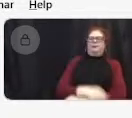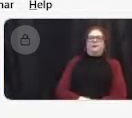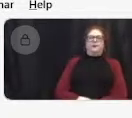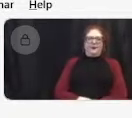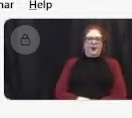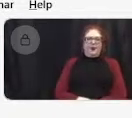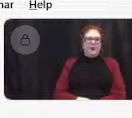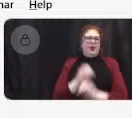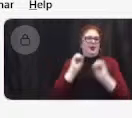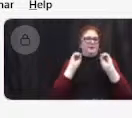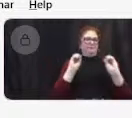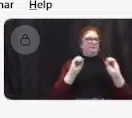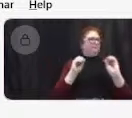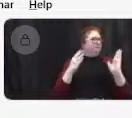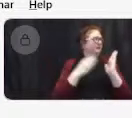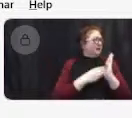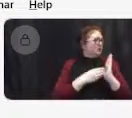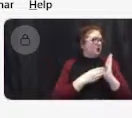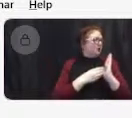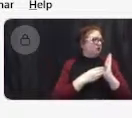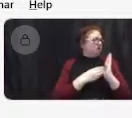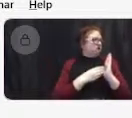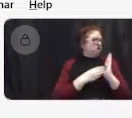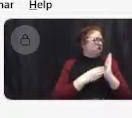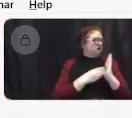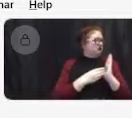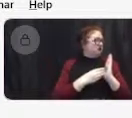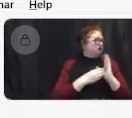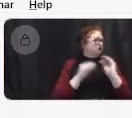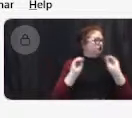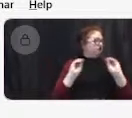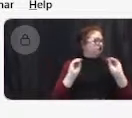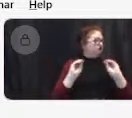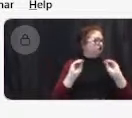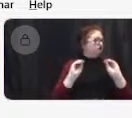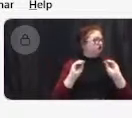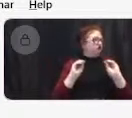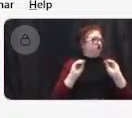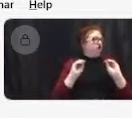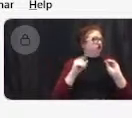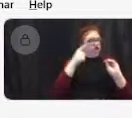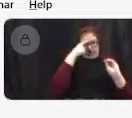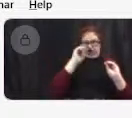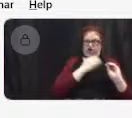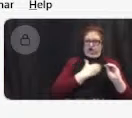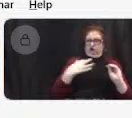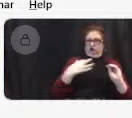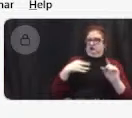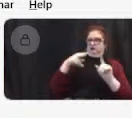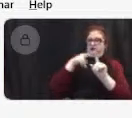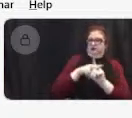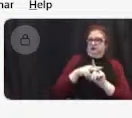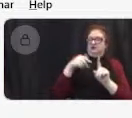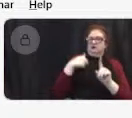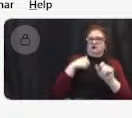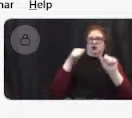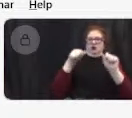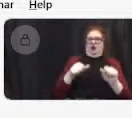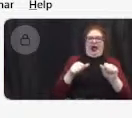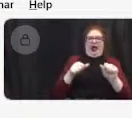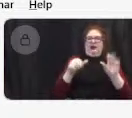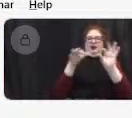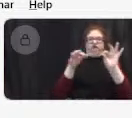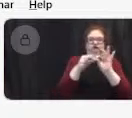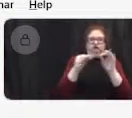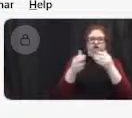If there is no opposition to our application, I can tell you whatever you'd like to have if you have any questions